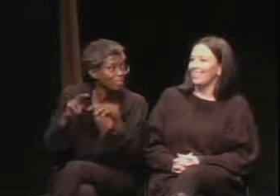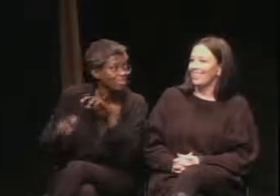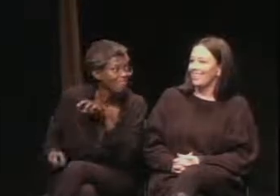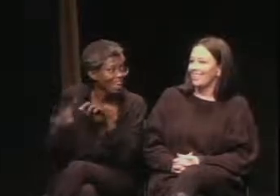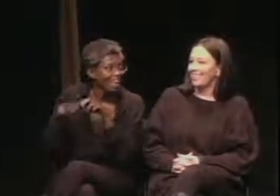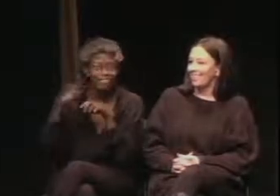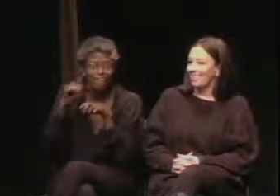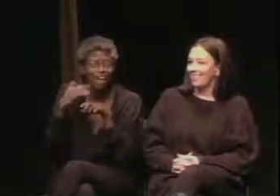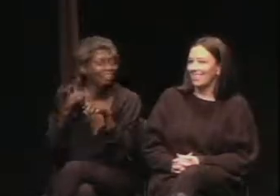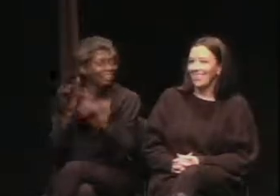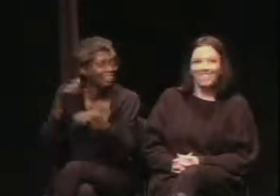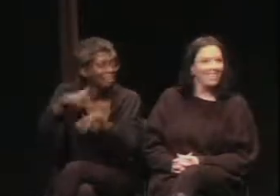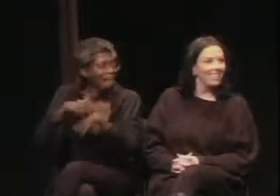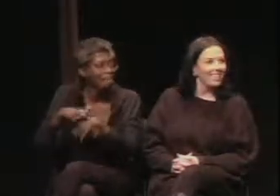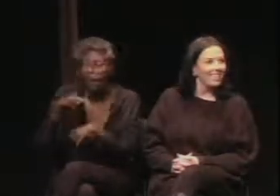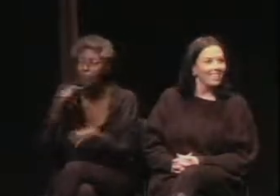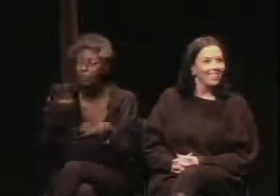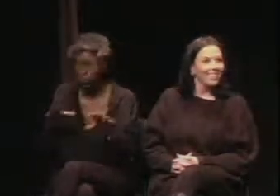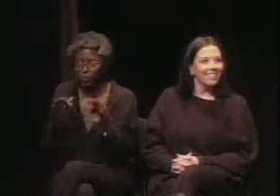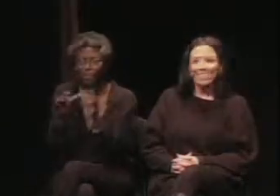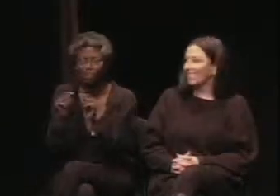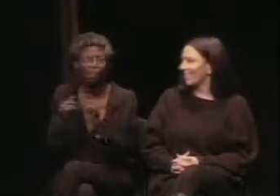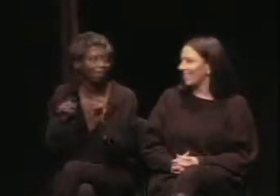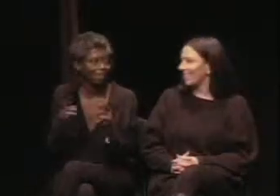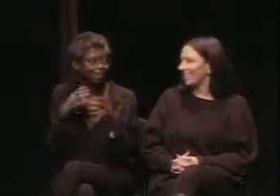we hope that you do so. But please keep all of your